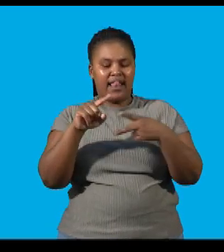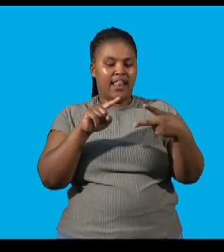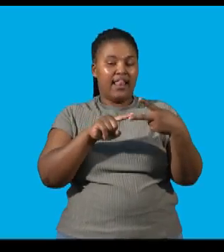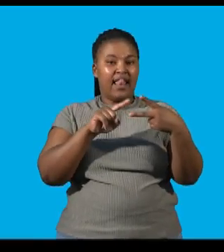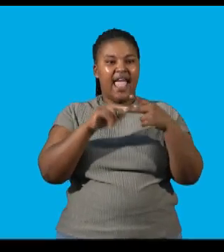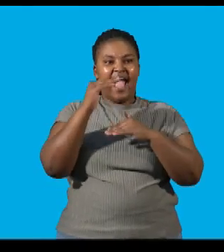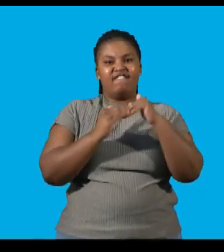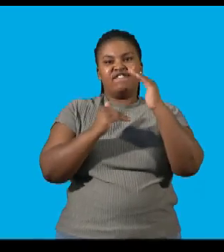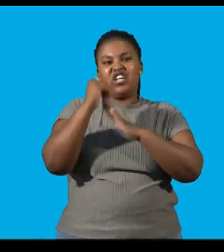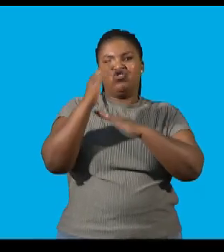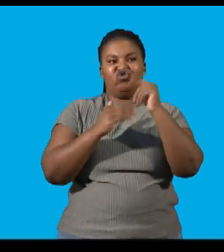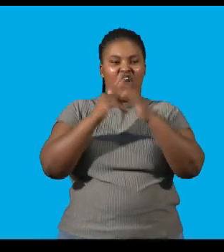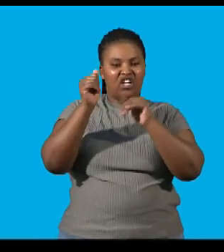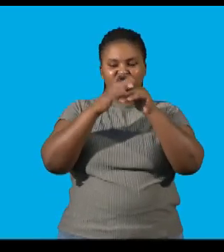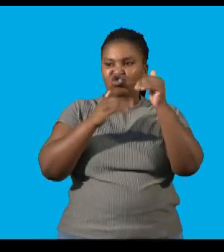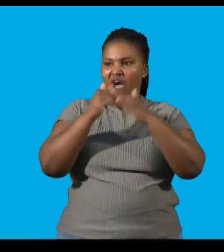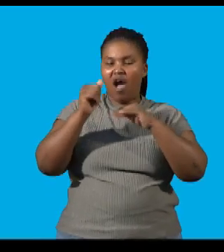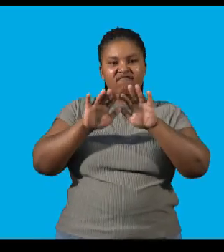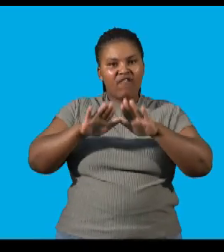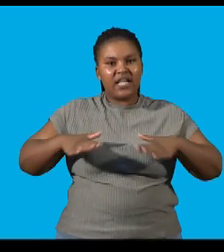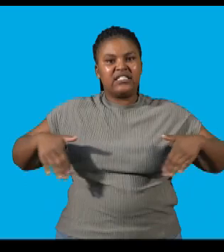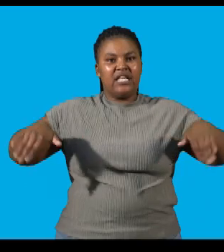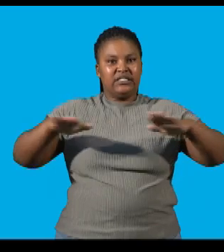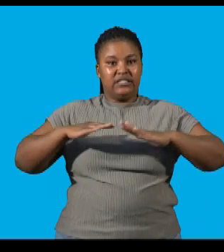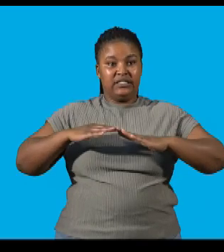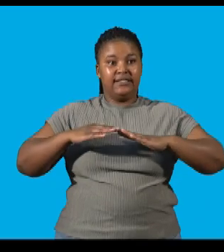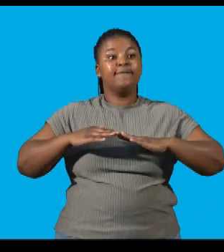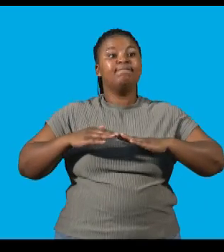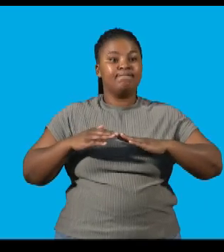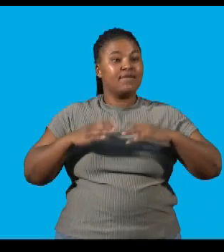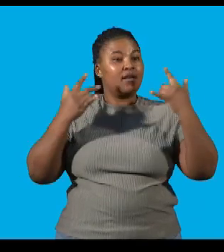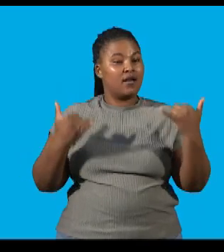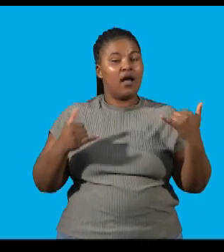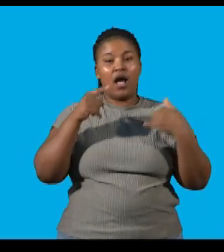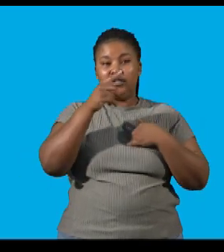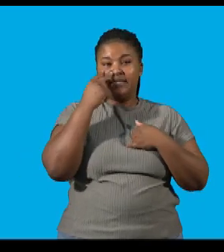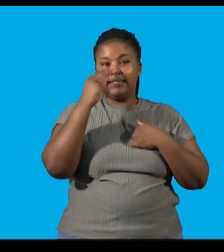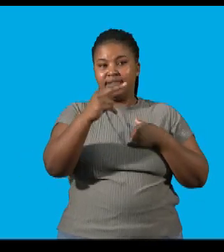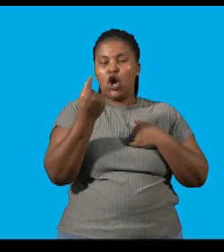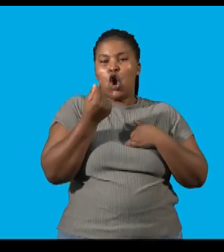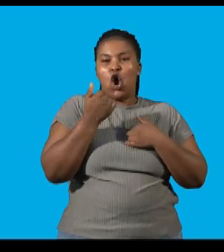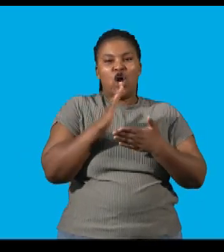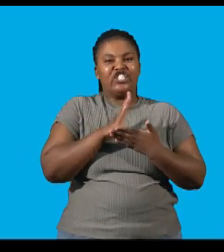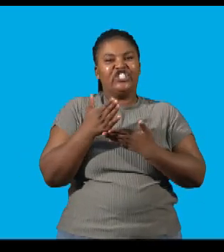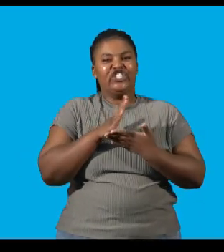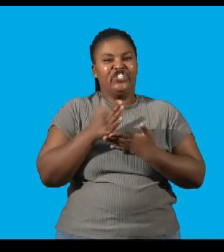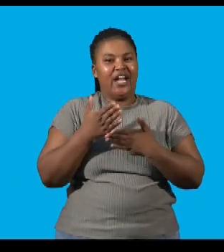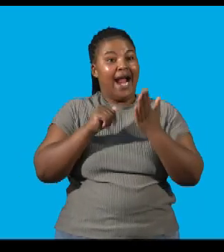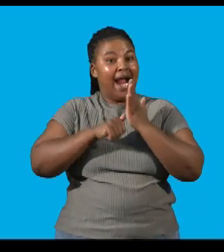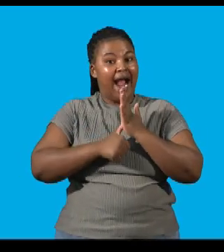is critical what? Infrastructure. So obviously it is a cost-sharing